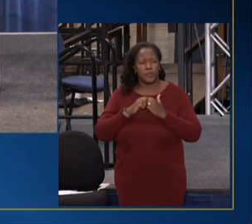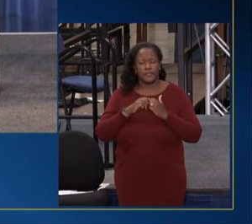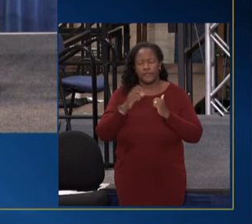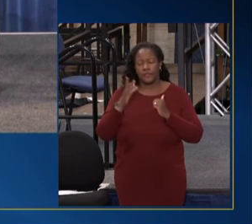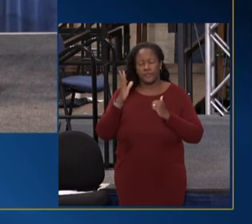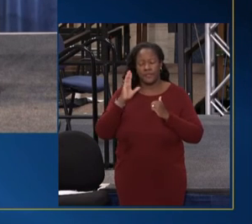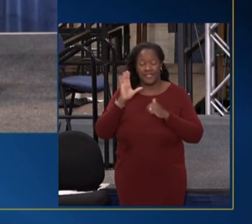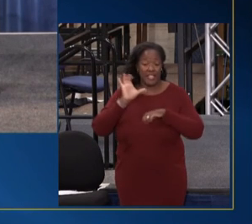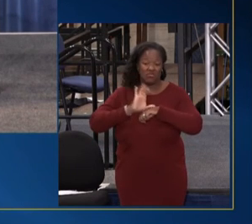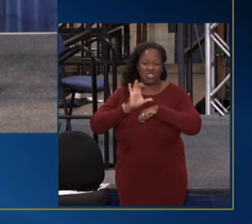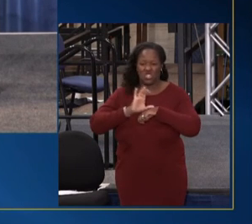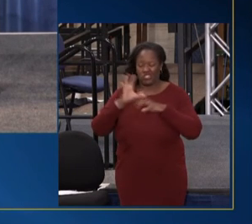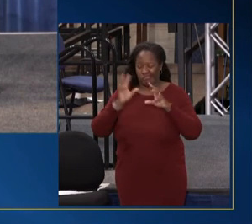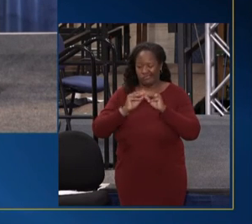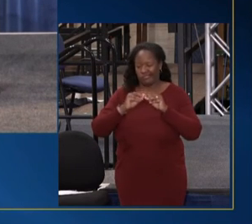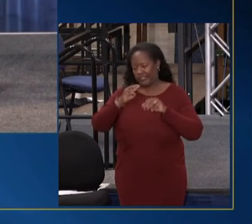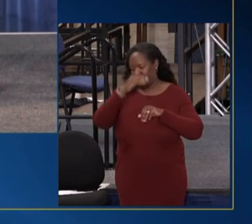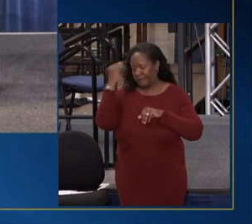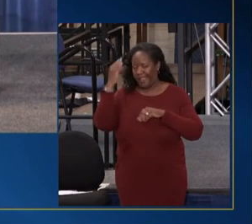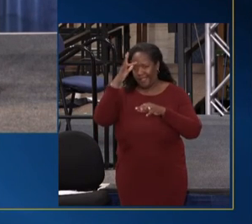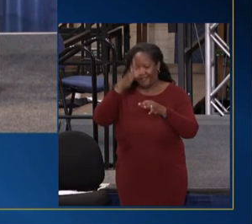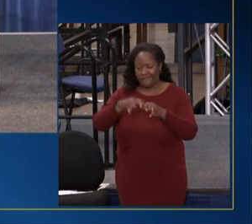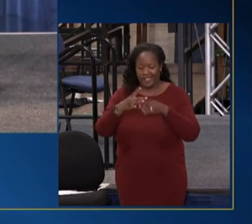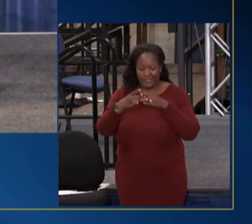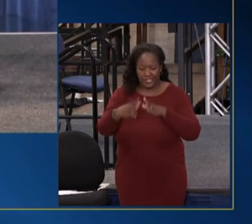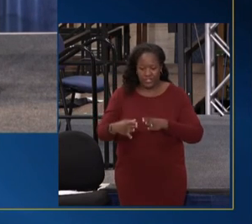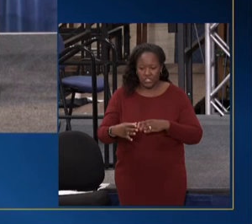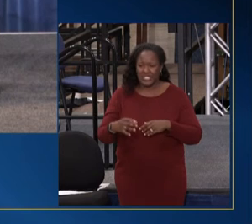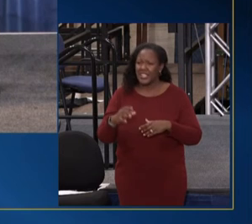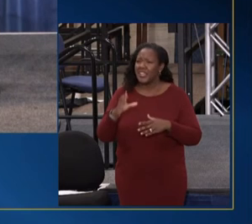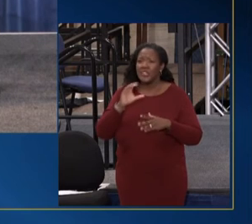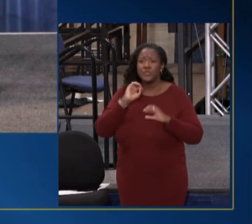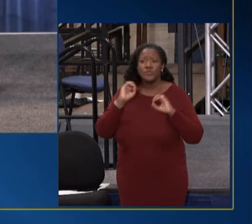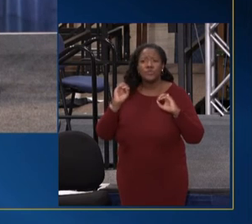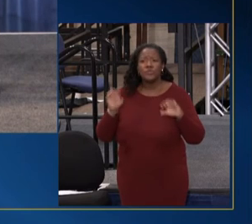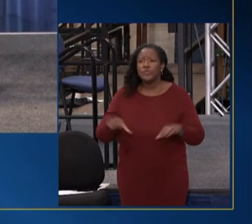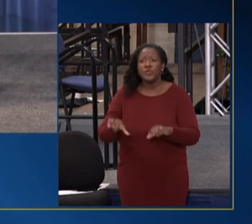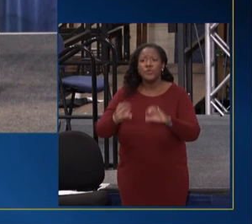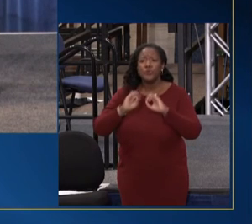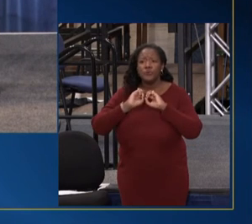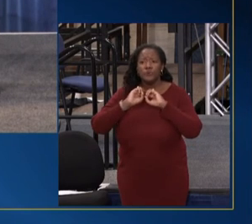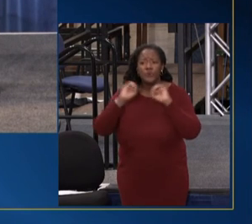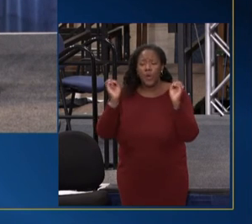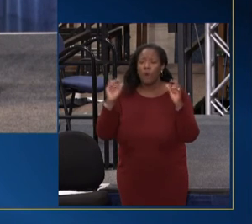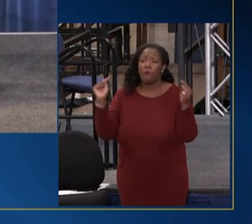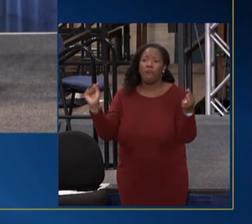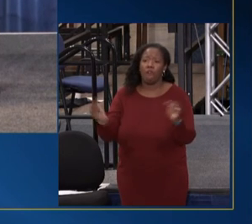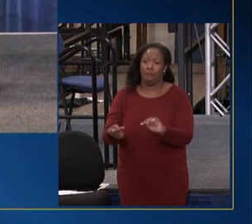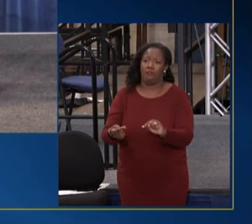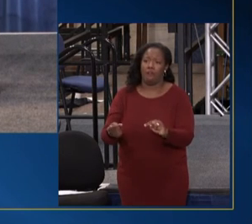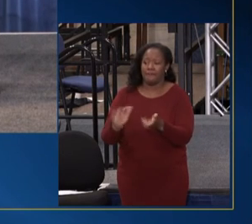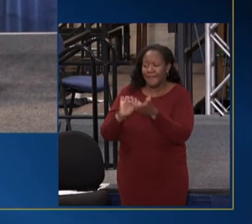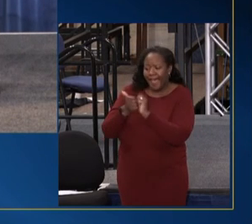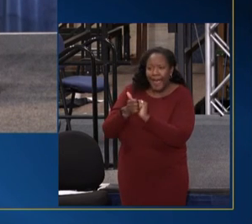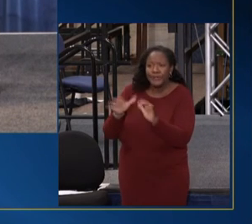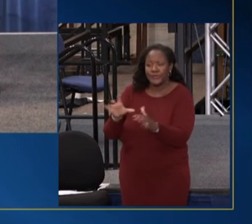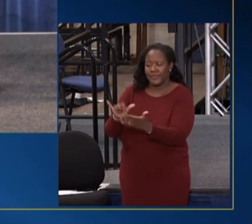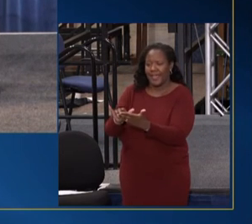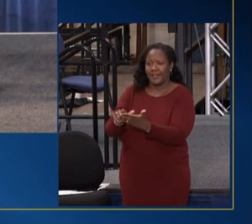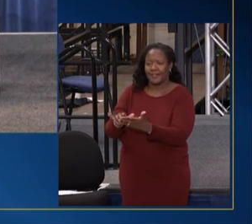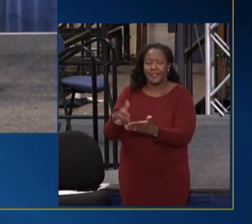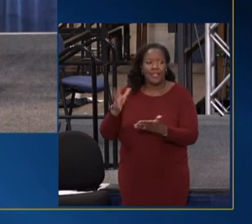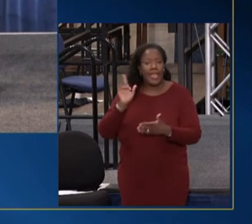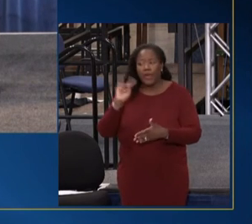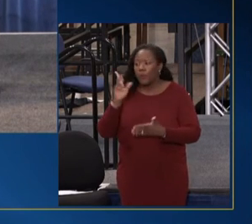faith leaders about how to don't do harm, and where resources like the Trevor